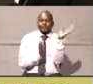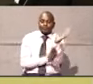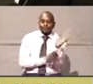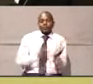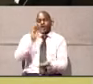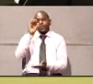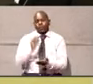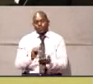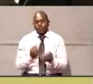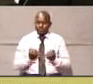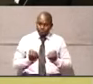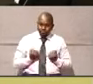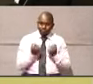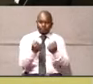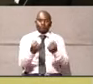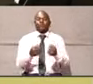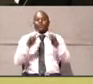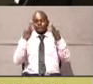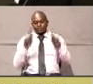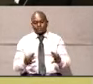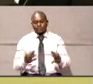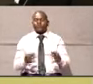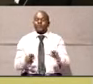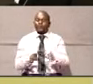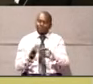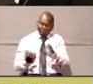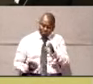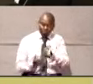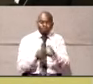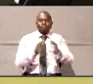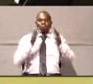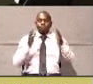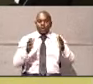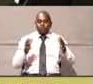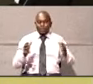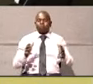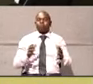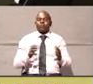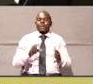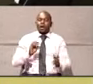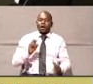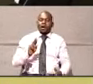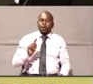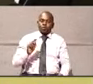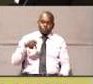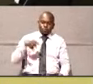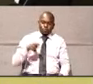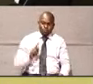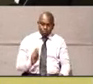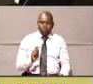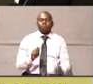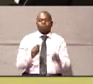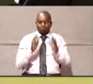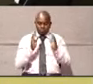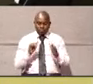the costs of transport and production and supporting big volumes of output, and that constituted